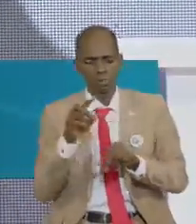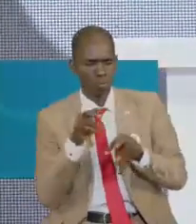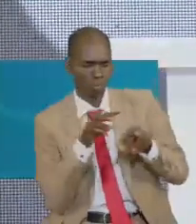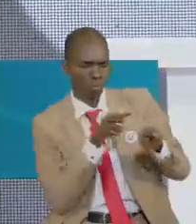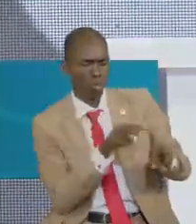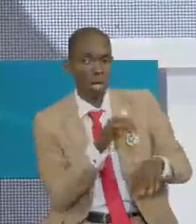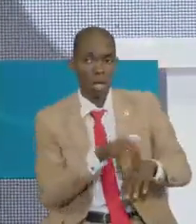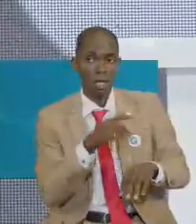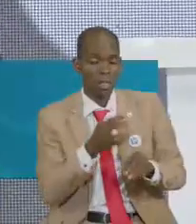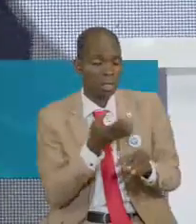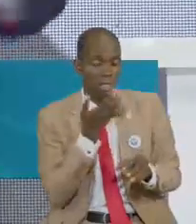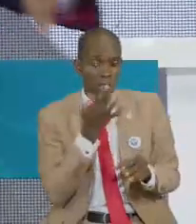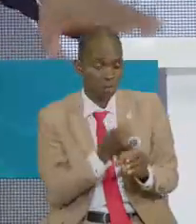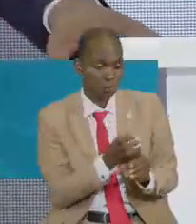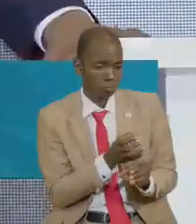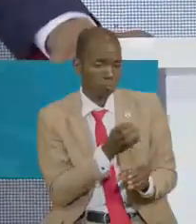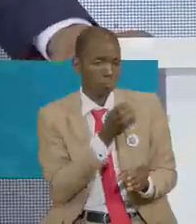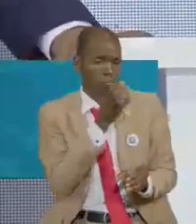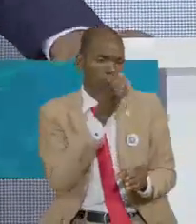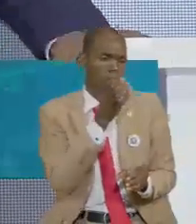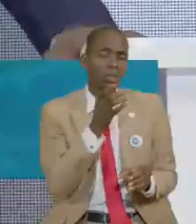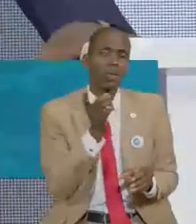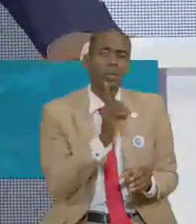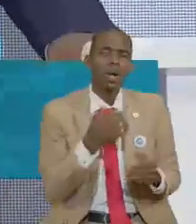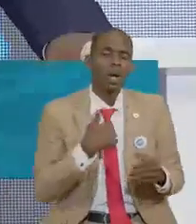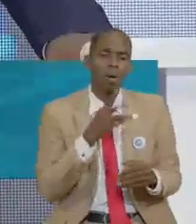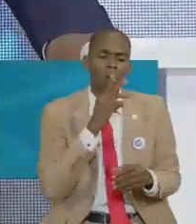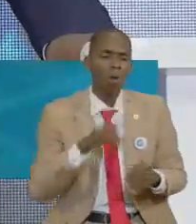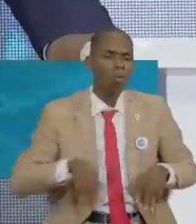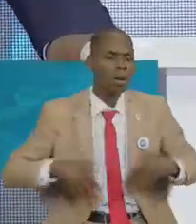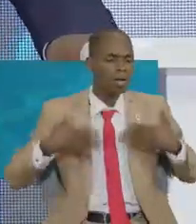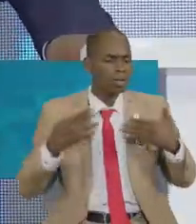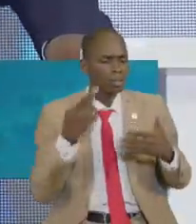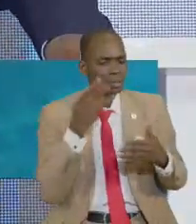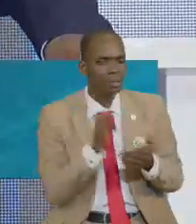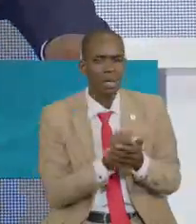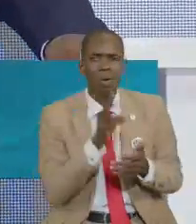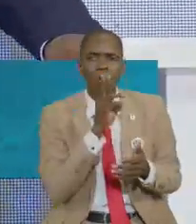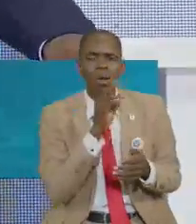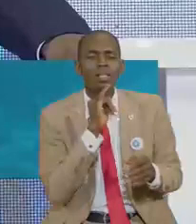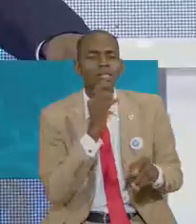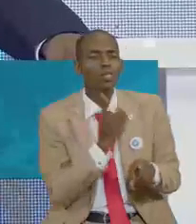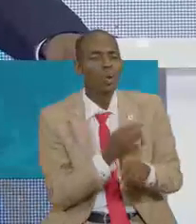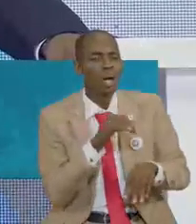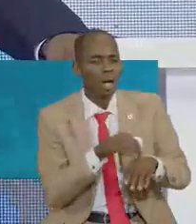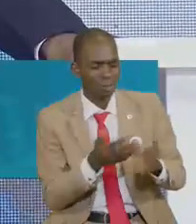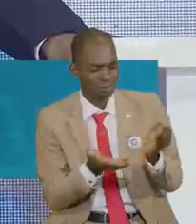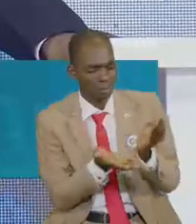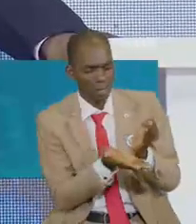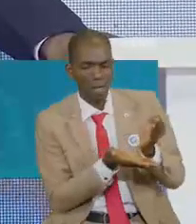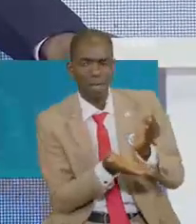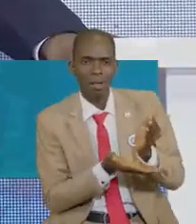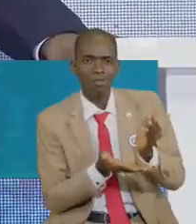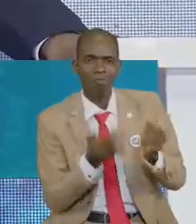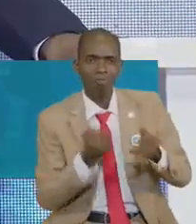they have the water of life, the salvation, the water is just at the bottom.